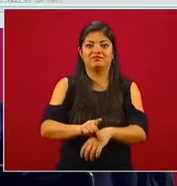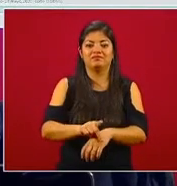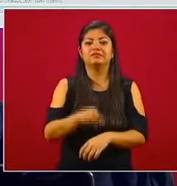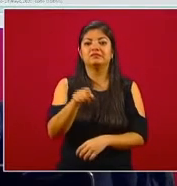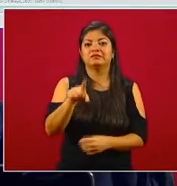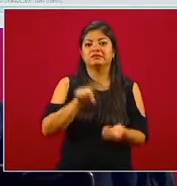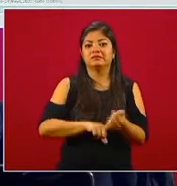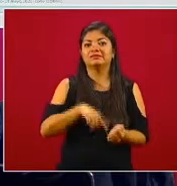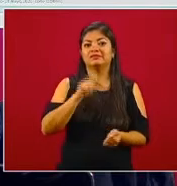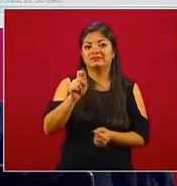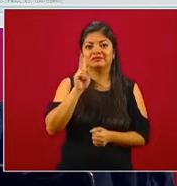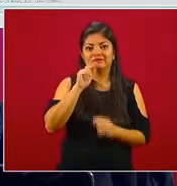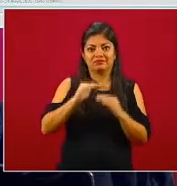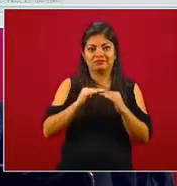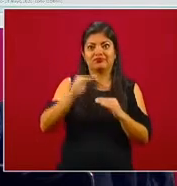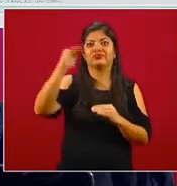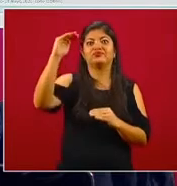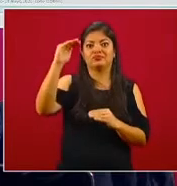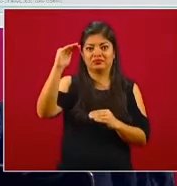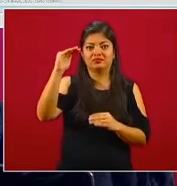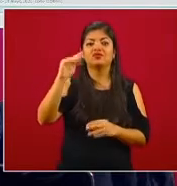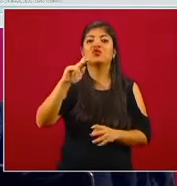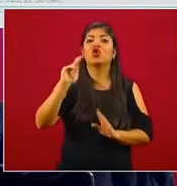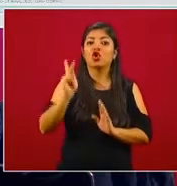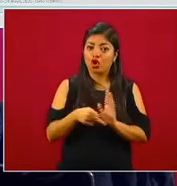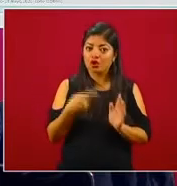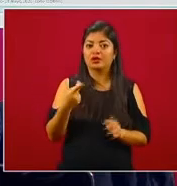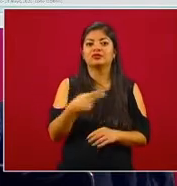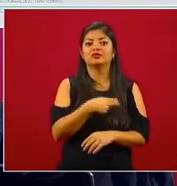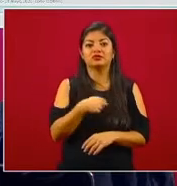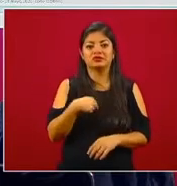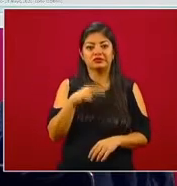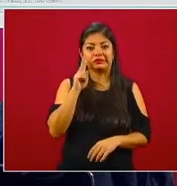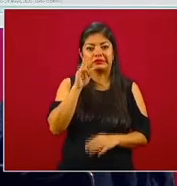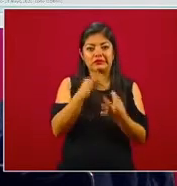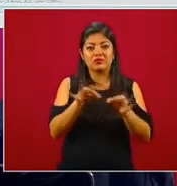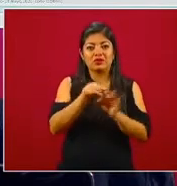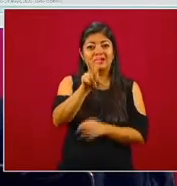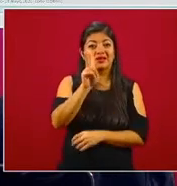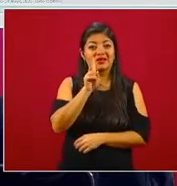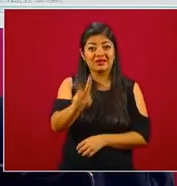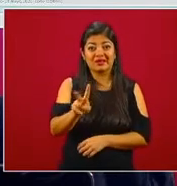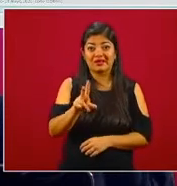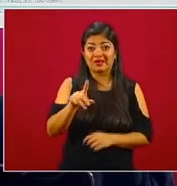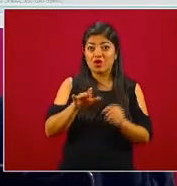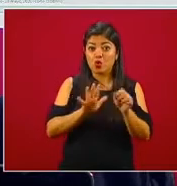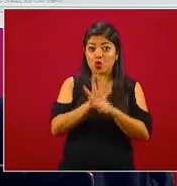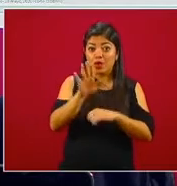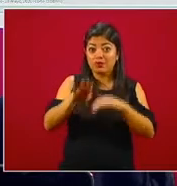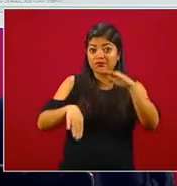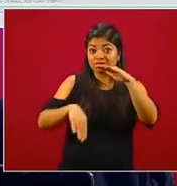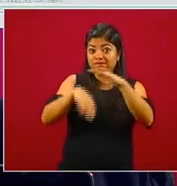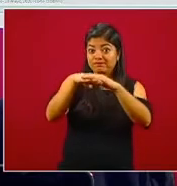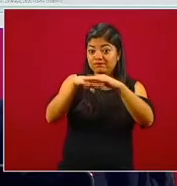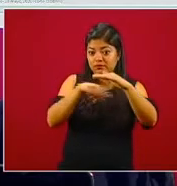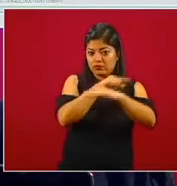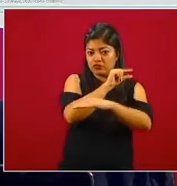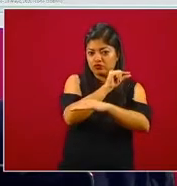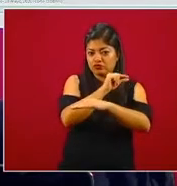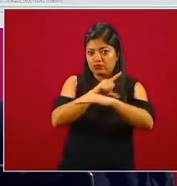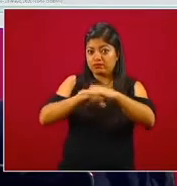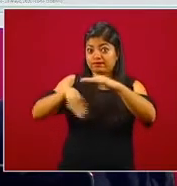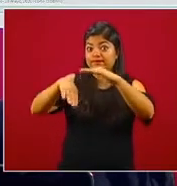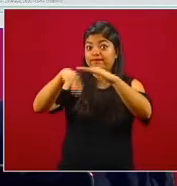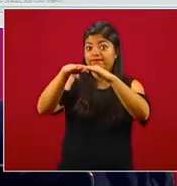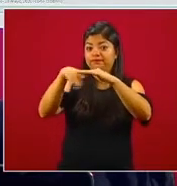has representan to en la do altura with de las gráficas. unfortunate deaths that Volvemos a hacer happen every énfasis single day, en que and you observemos can see this esa in the altura de different las heights gráficas presented in the donde se chart. encuentra el So punto when